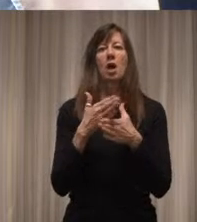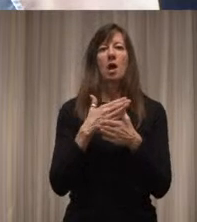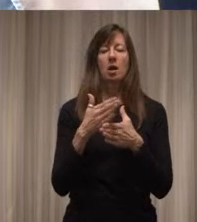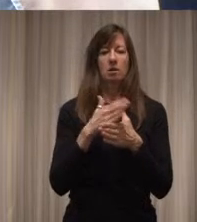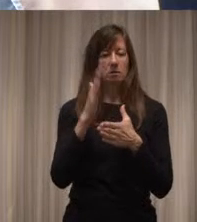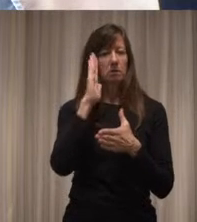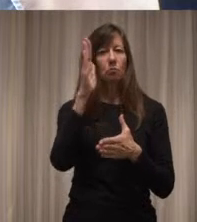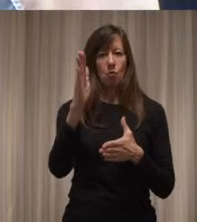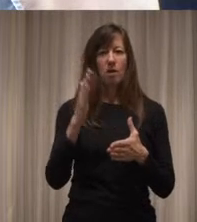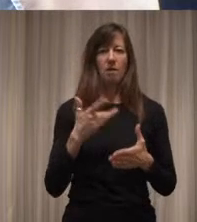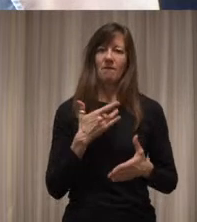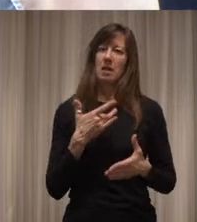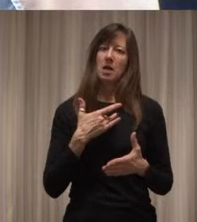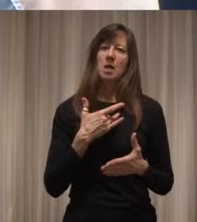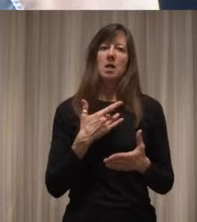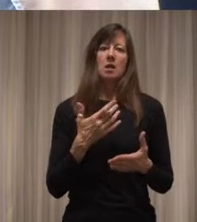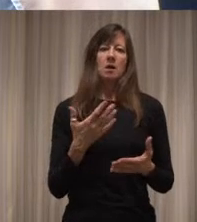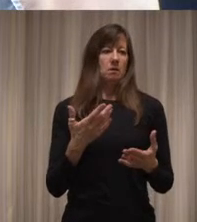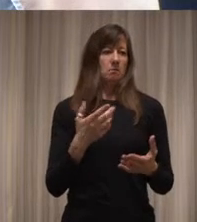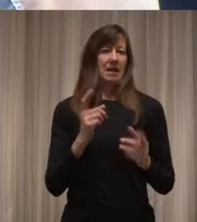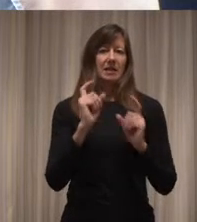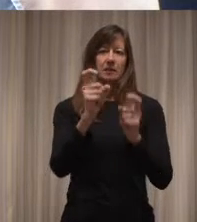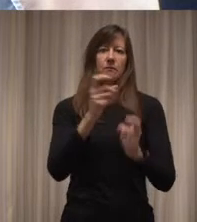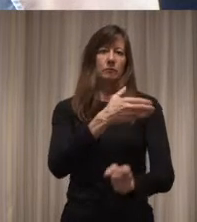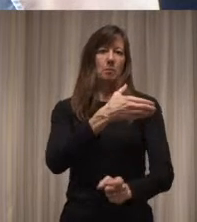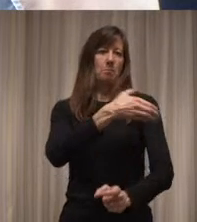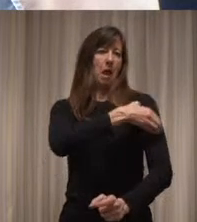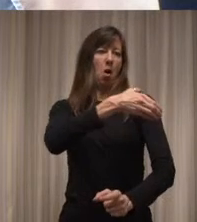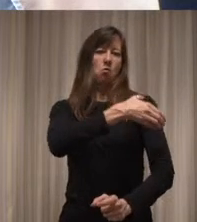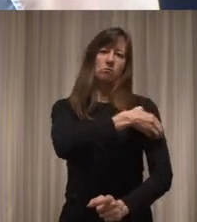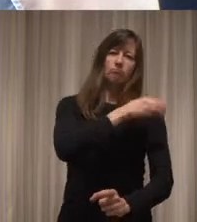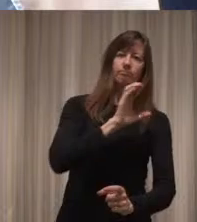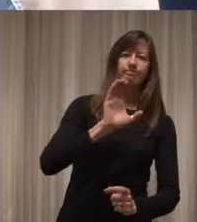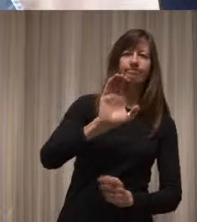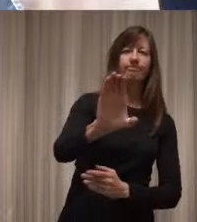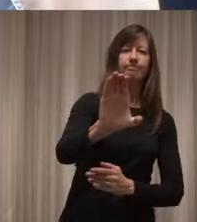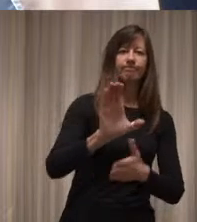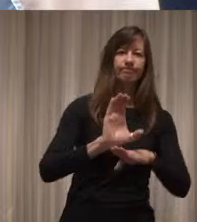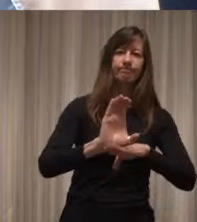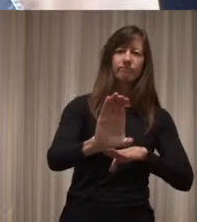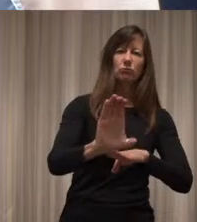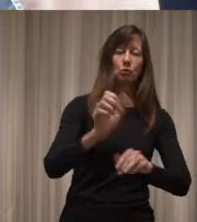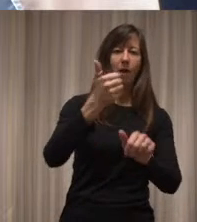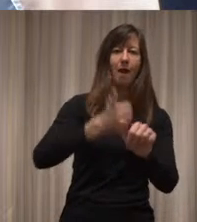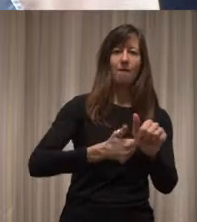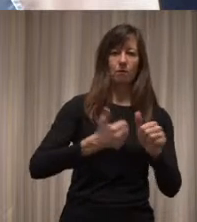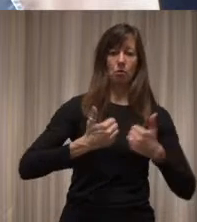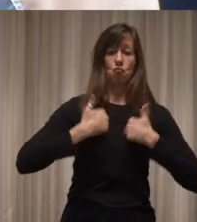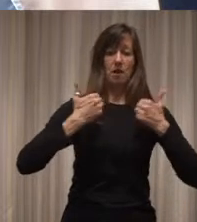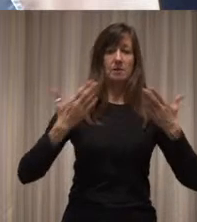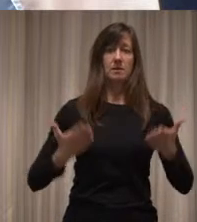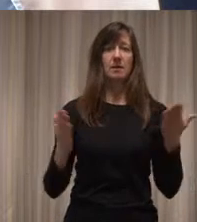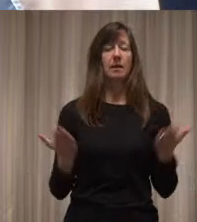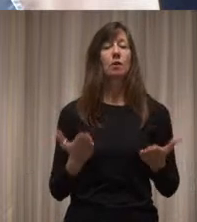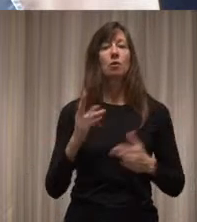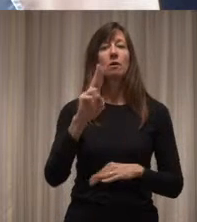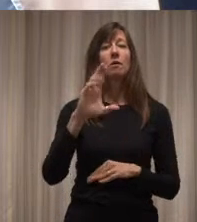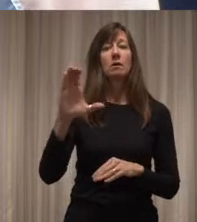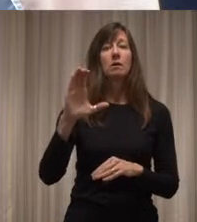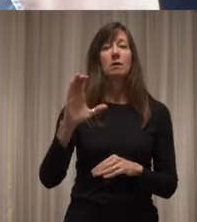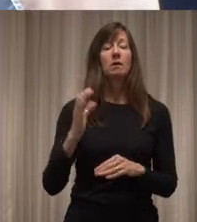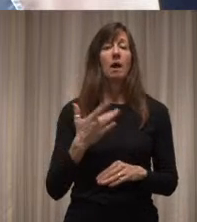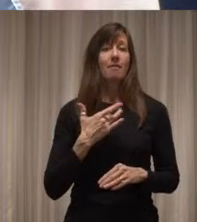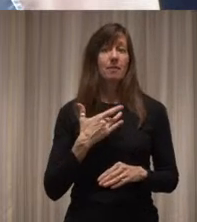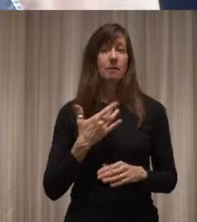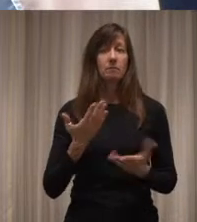all, empowering every resident with knowledge, and with that knowledge we can build trust and confidence in the